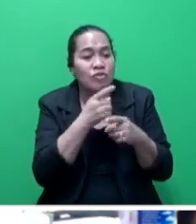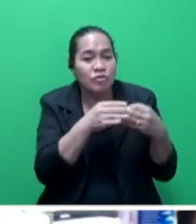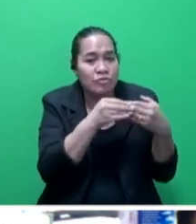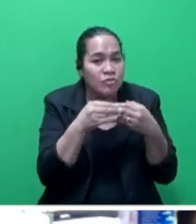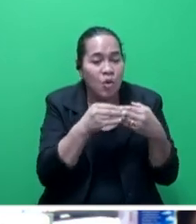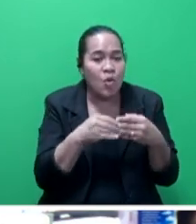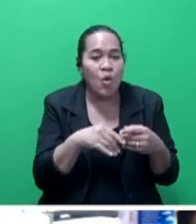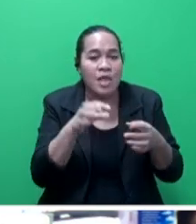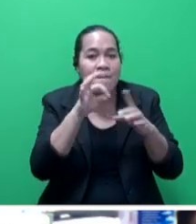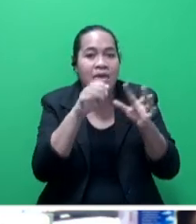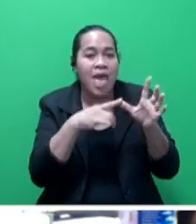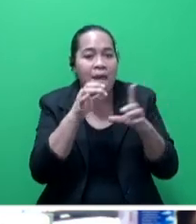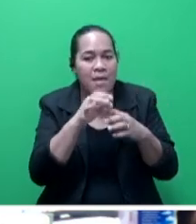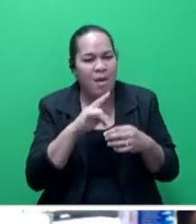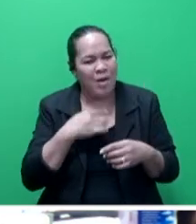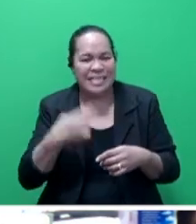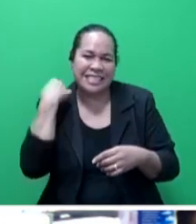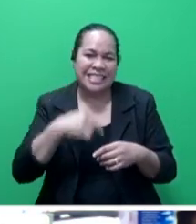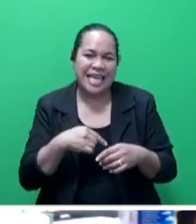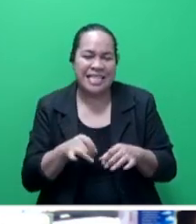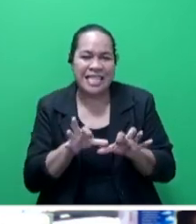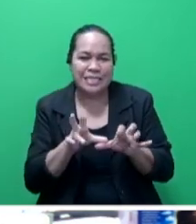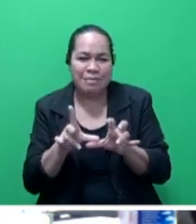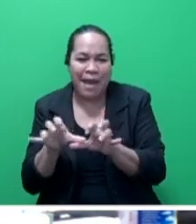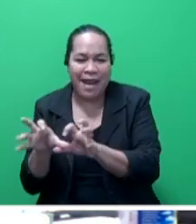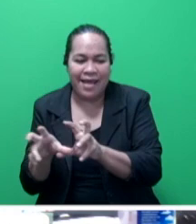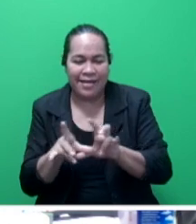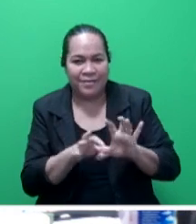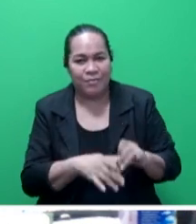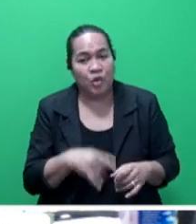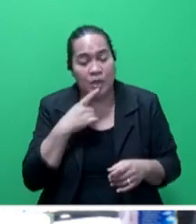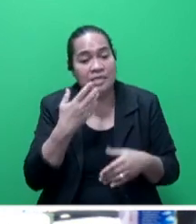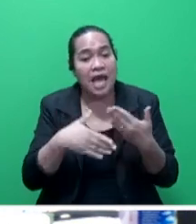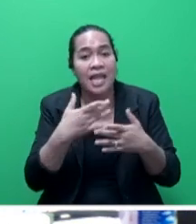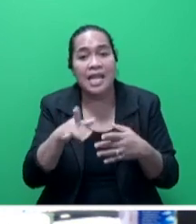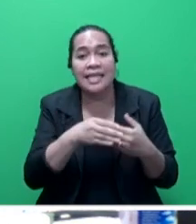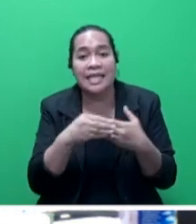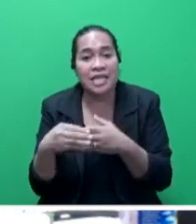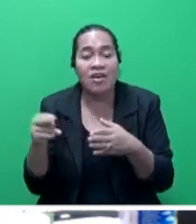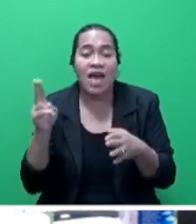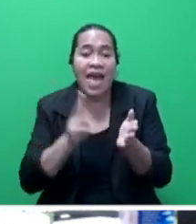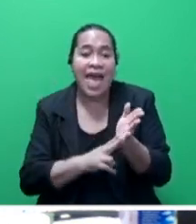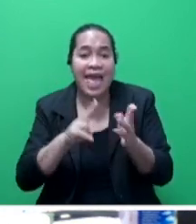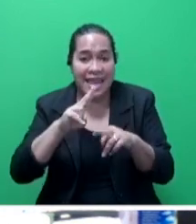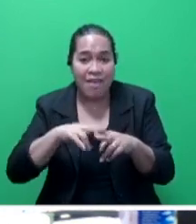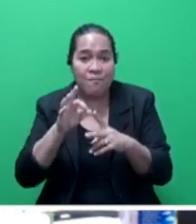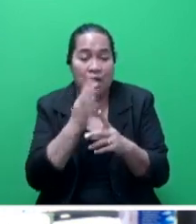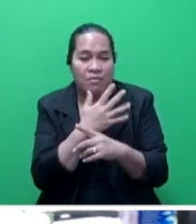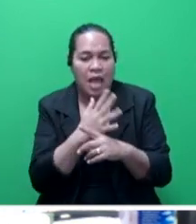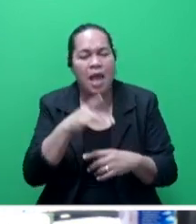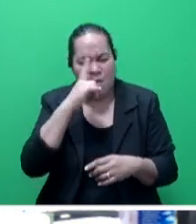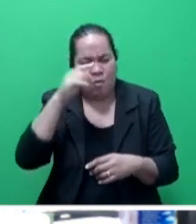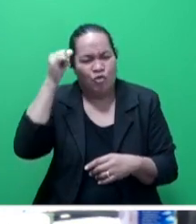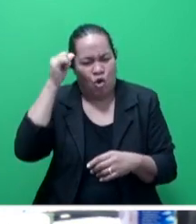the spider, Mr. Speaker, sir. Let me tell the honorable leader of the NFP, the people know the honorable Prime